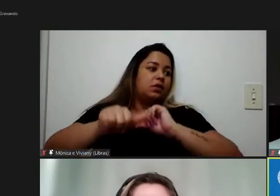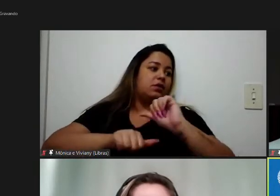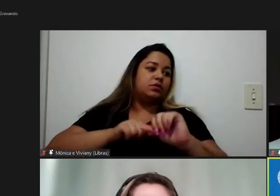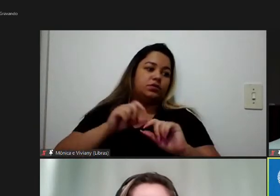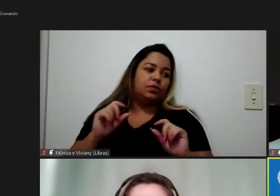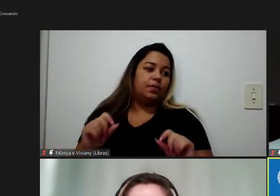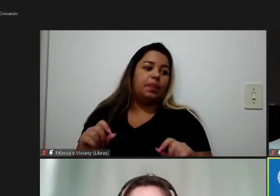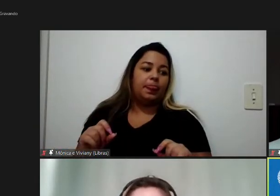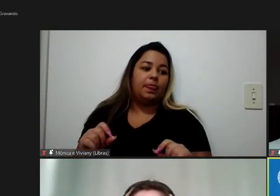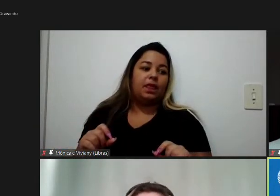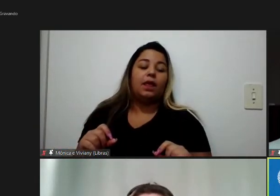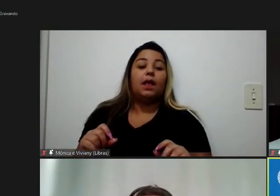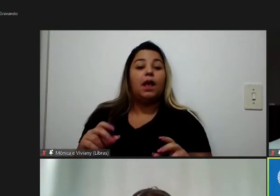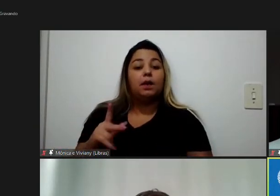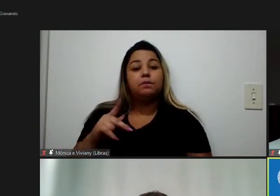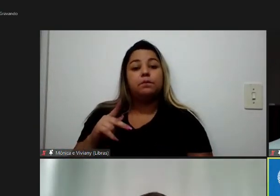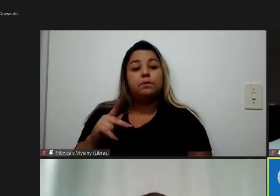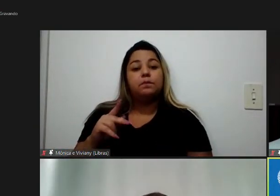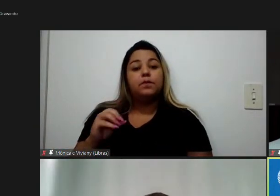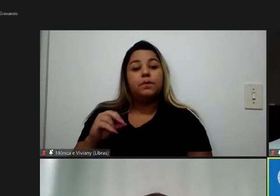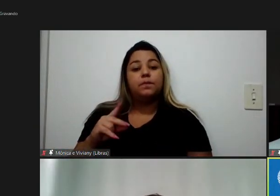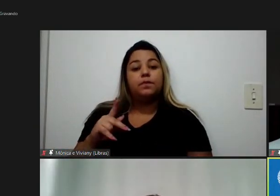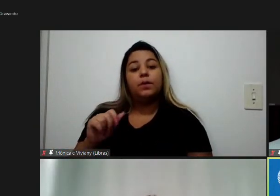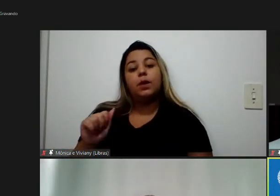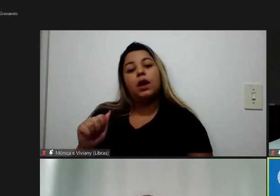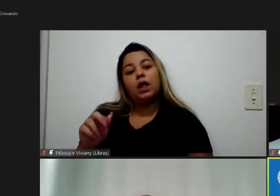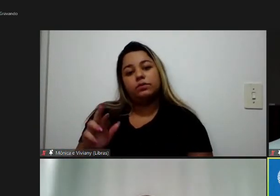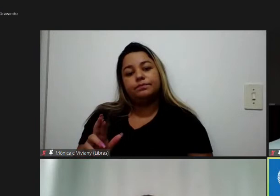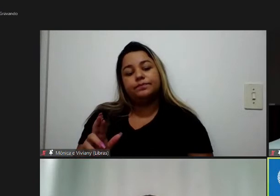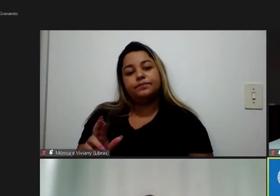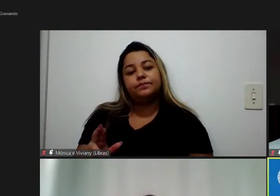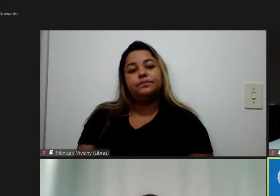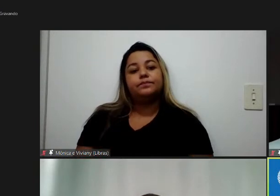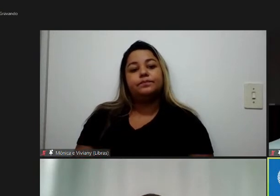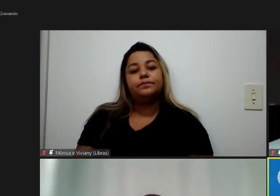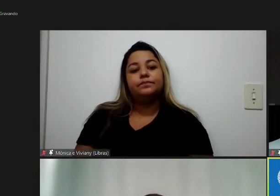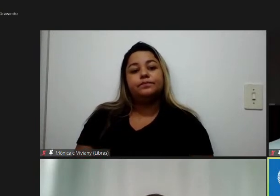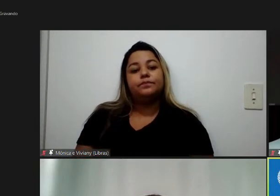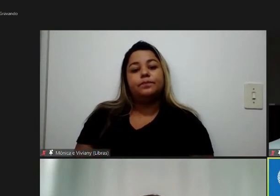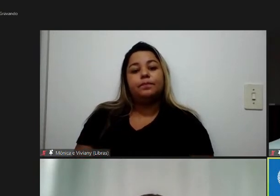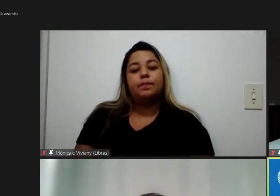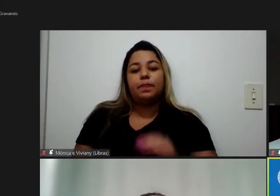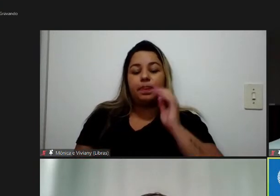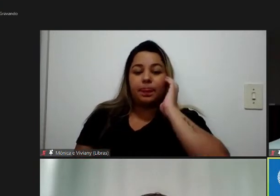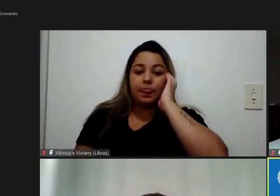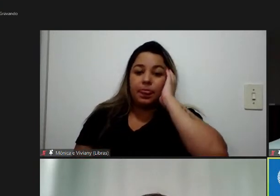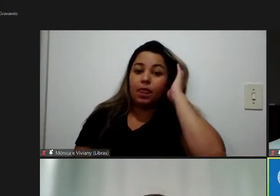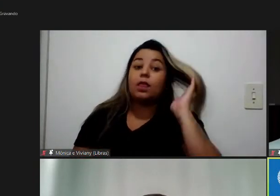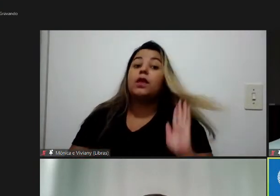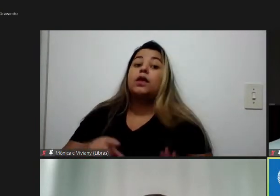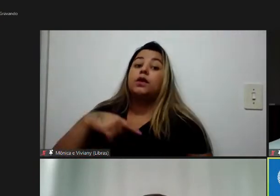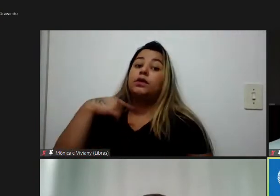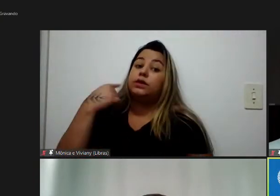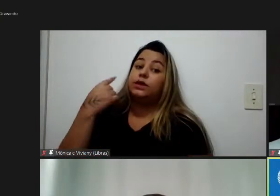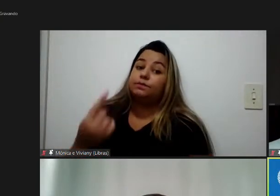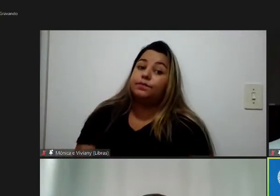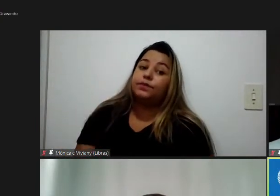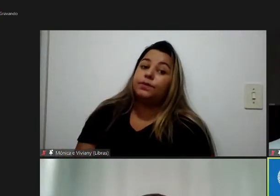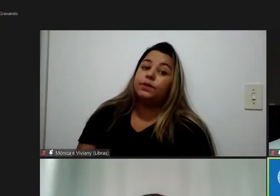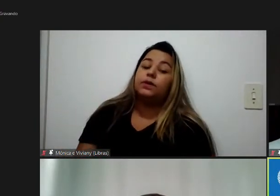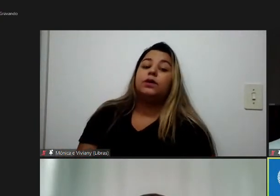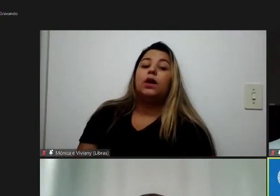There's a school food coalition being established after the UN Food System Summit. But what can we do